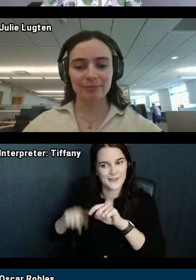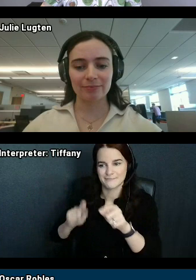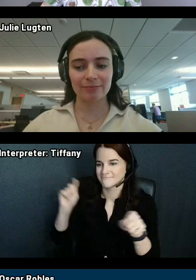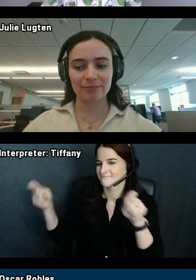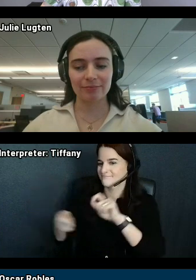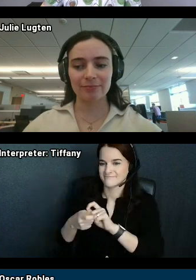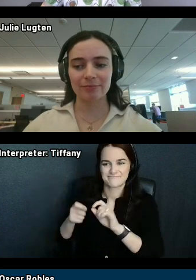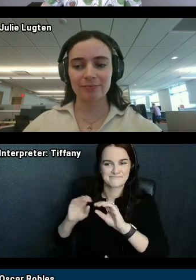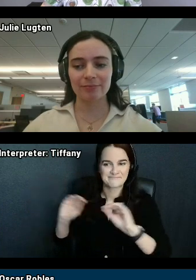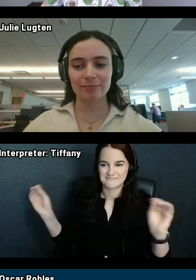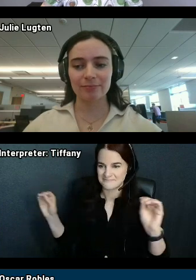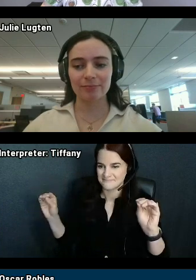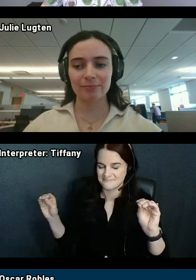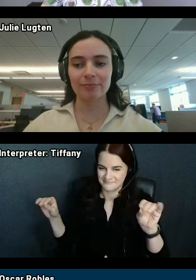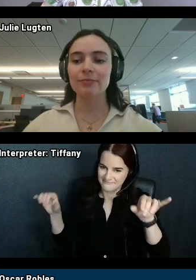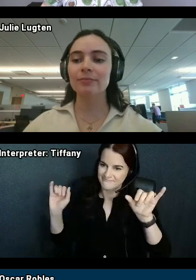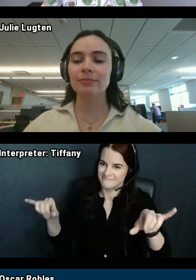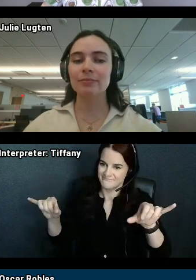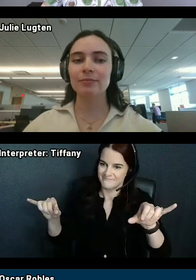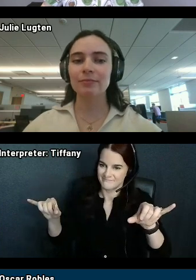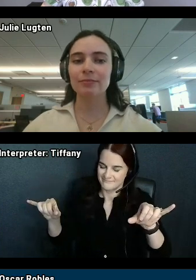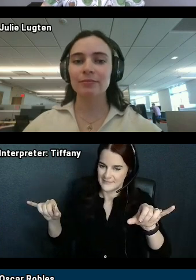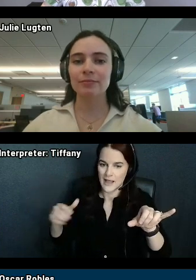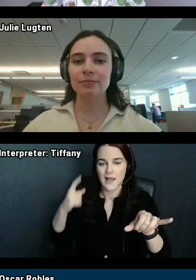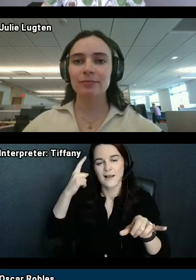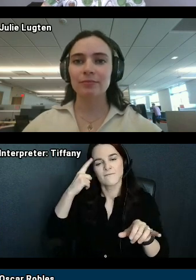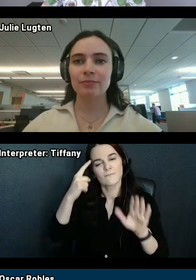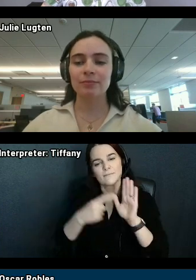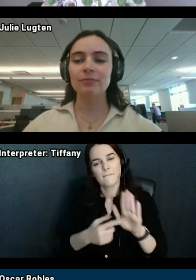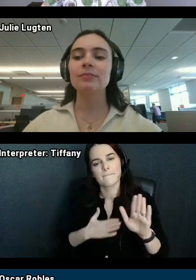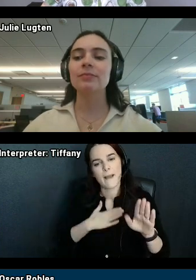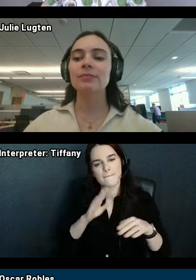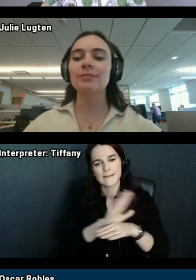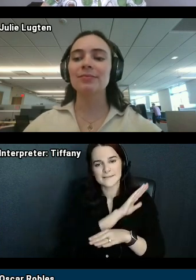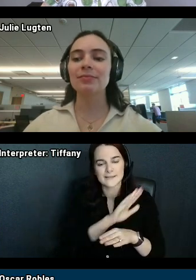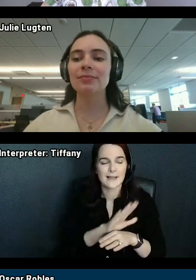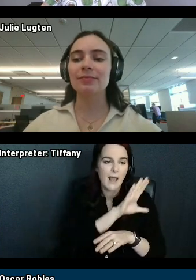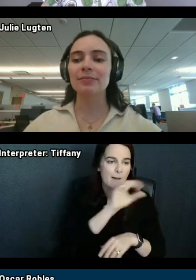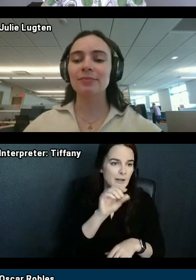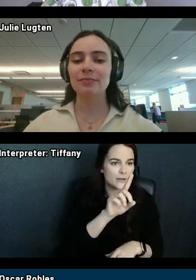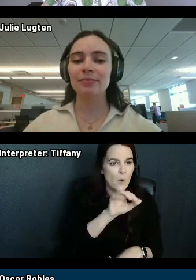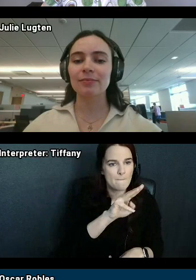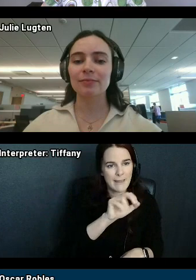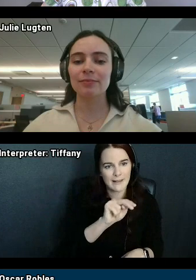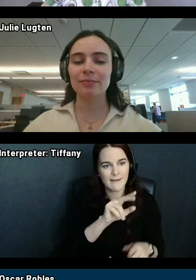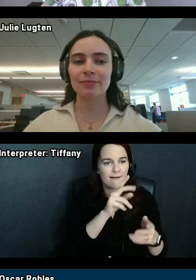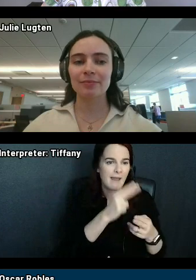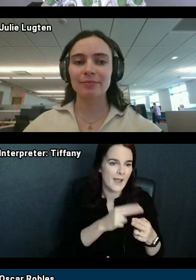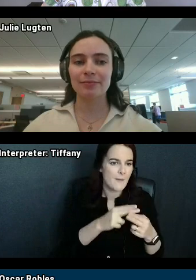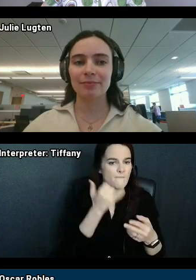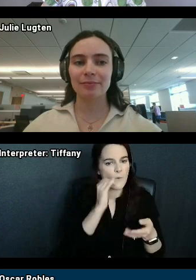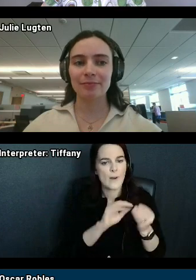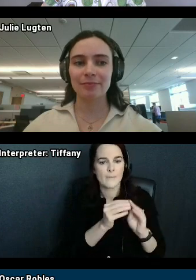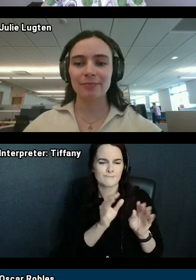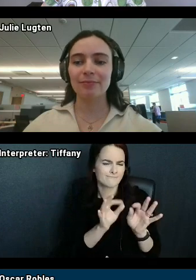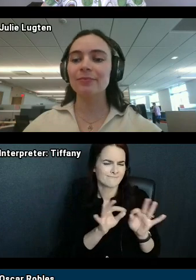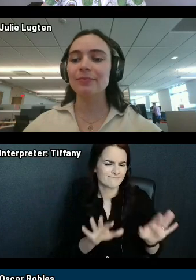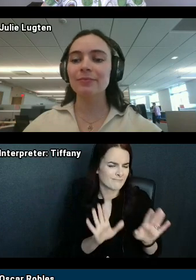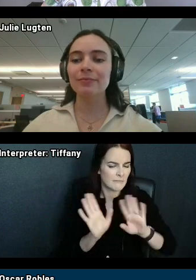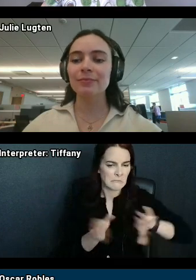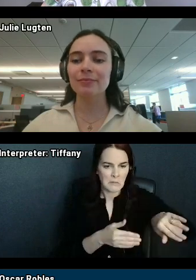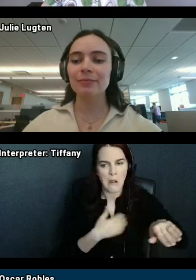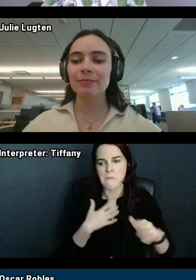these. So let's say for my business, company domain name and phone number aren't important, and I want to show some different things